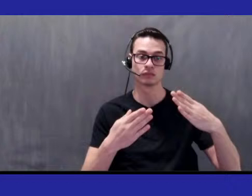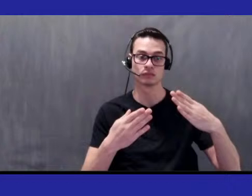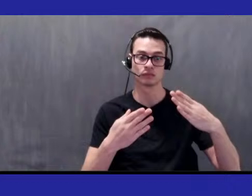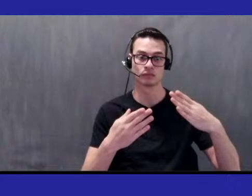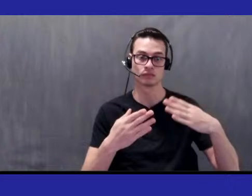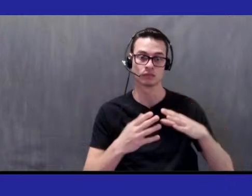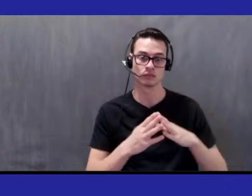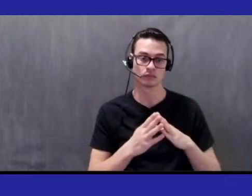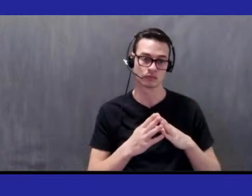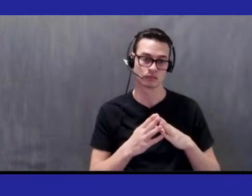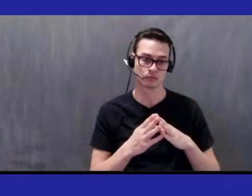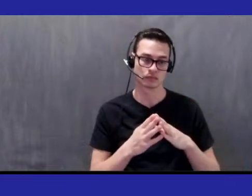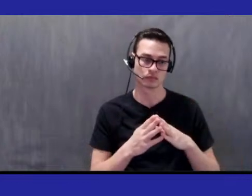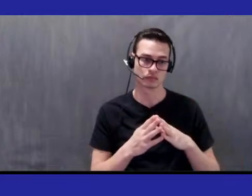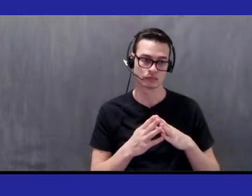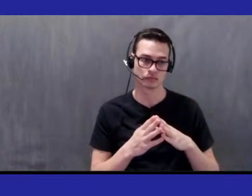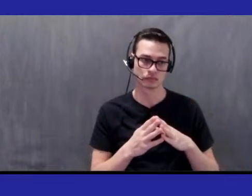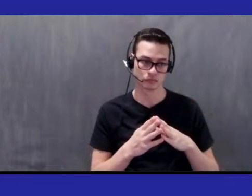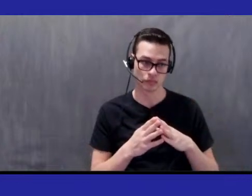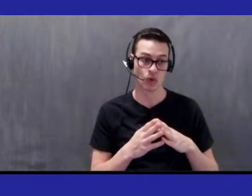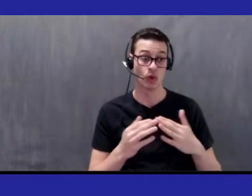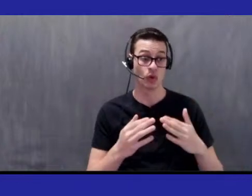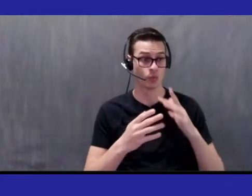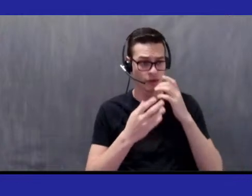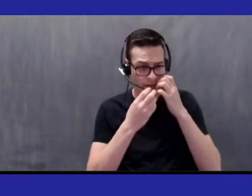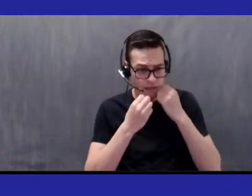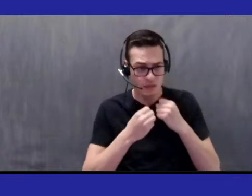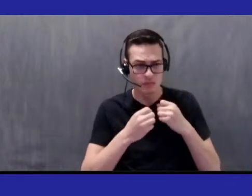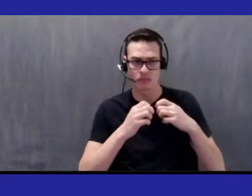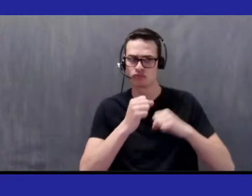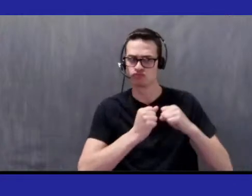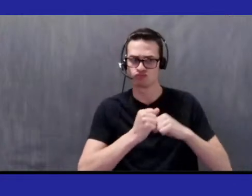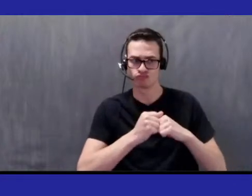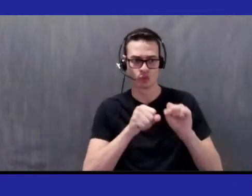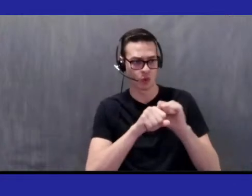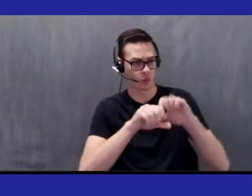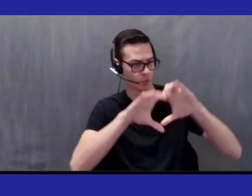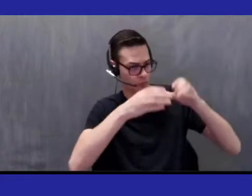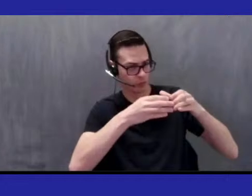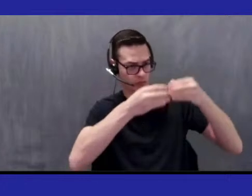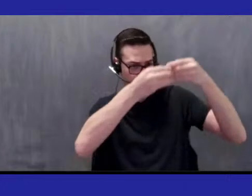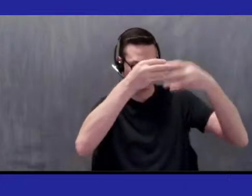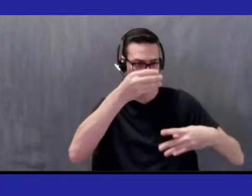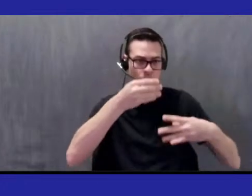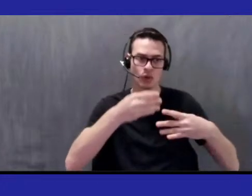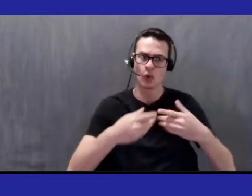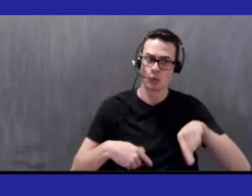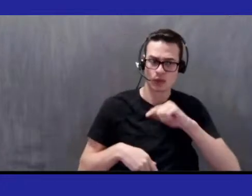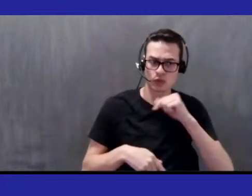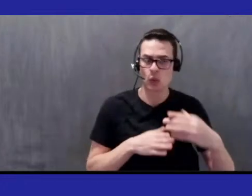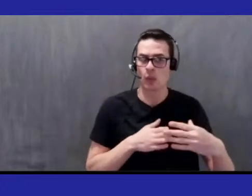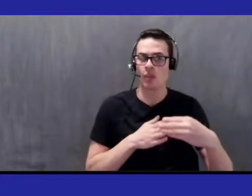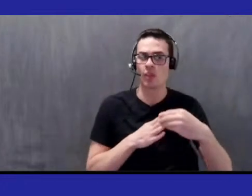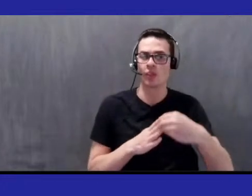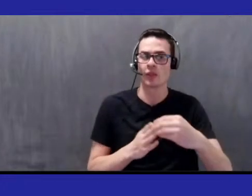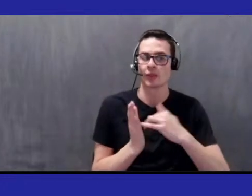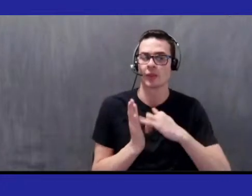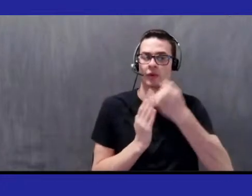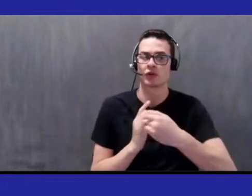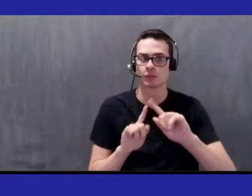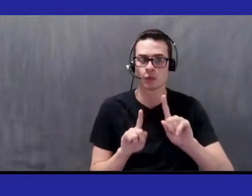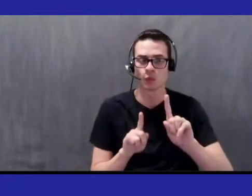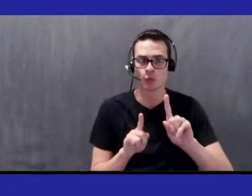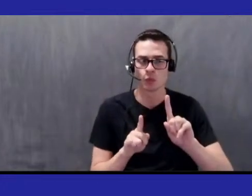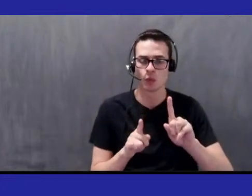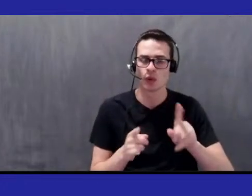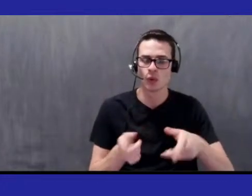Equity of Care work group. We don't lead these projects, but instead we elicit proposals